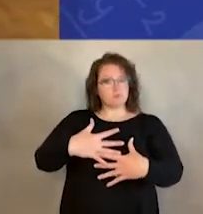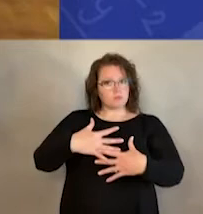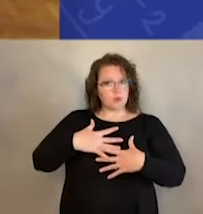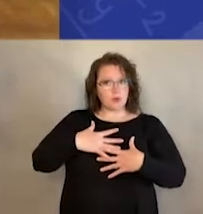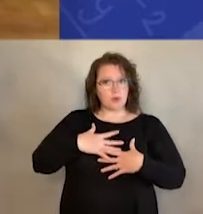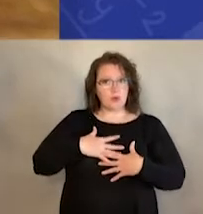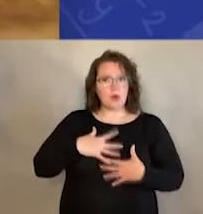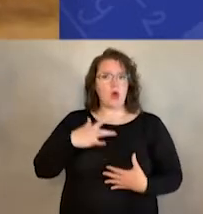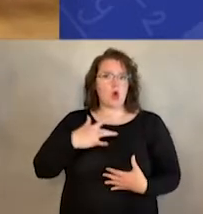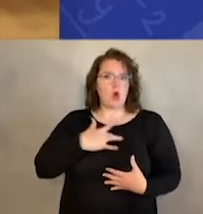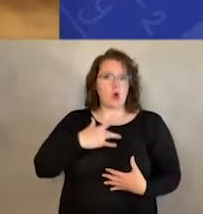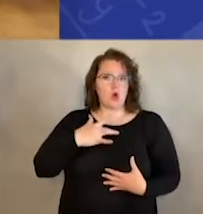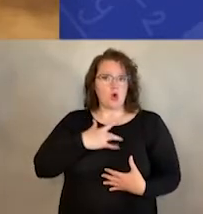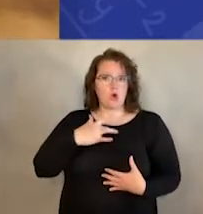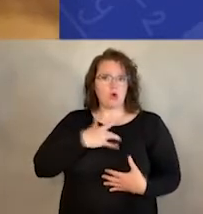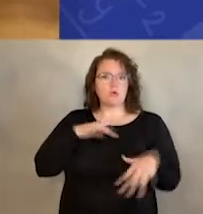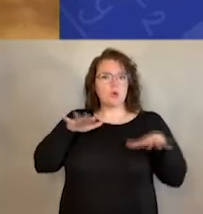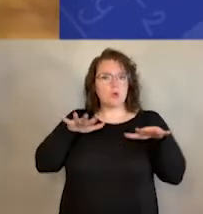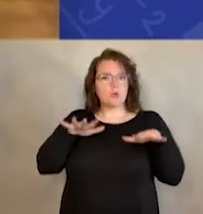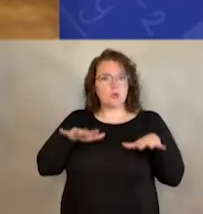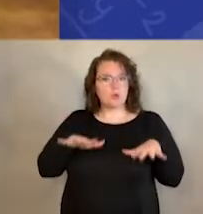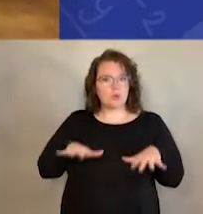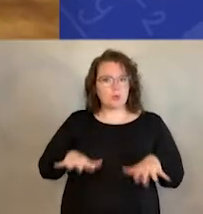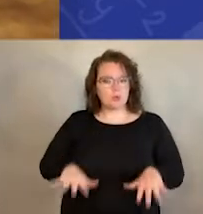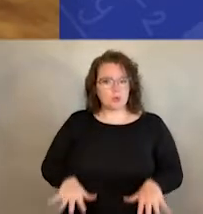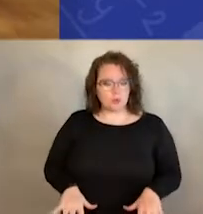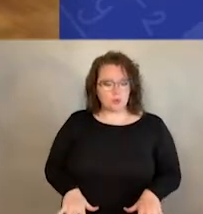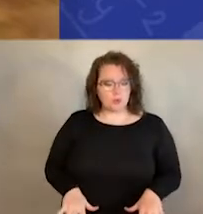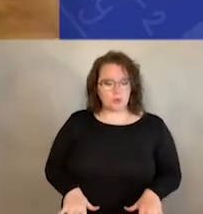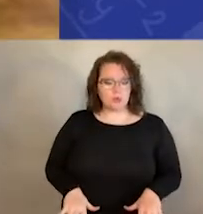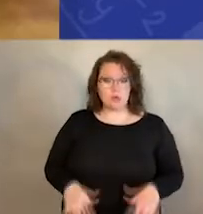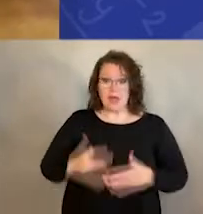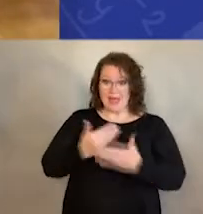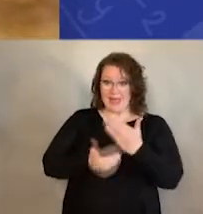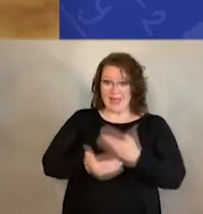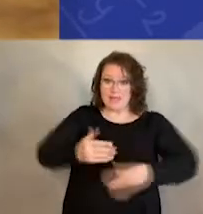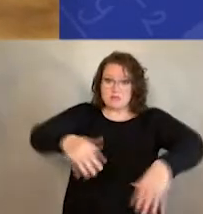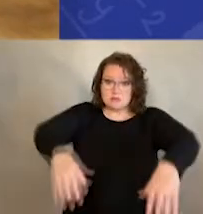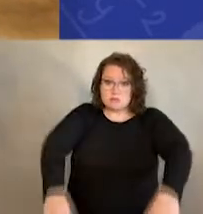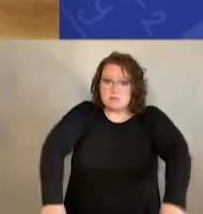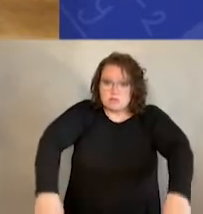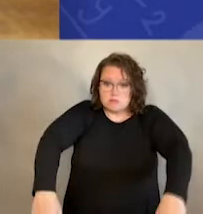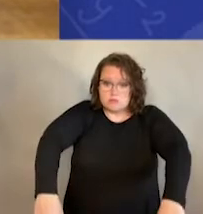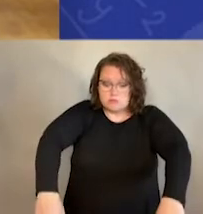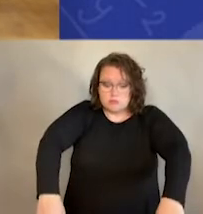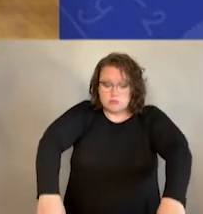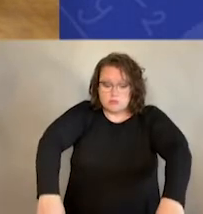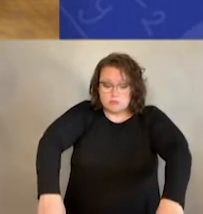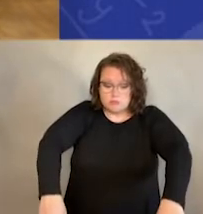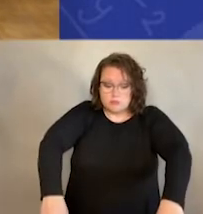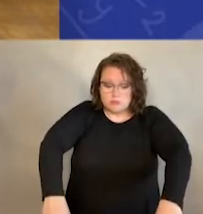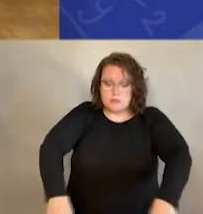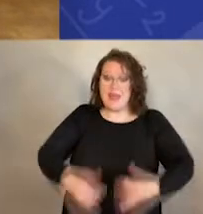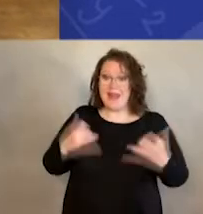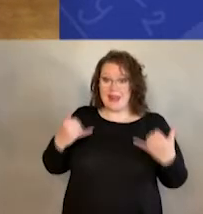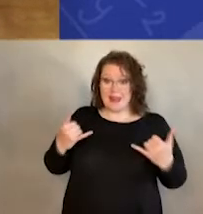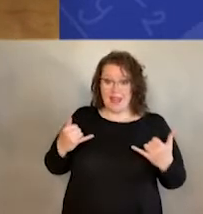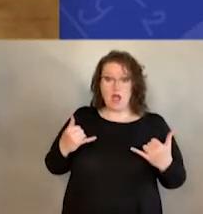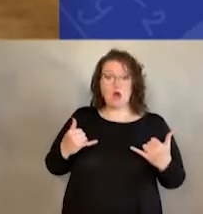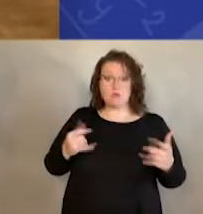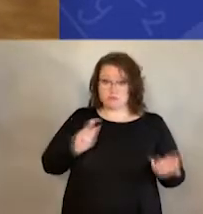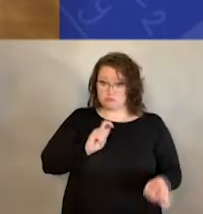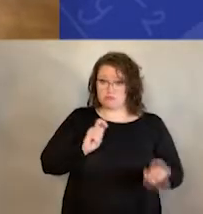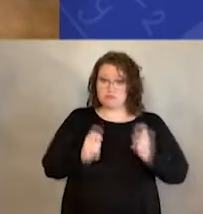trying to control her heart rate, staying calm, letting those hands dangle as far as she can. She's going to go from